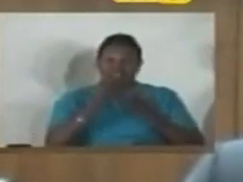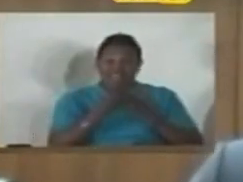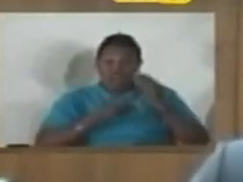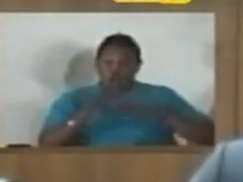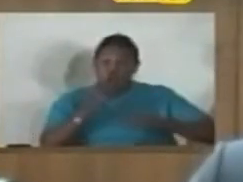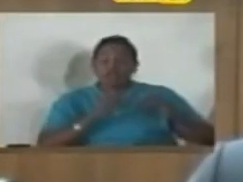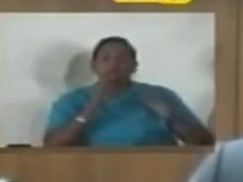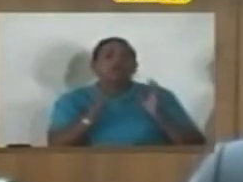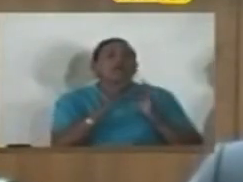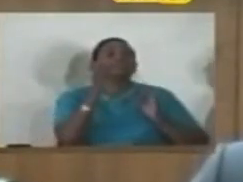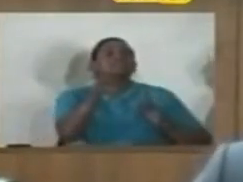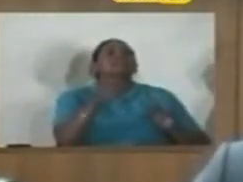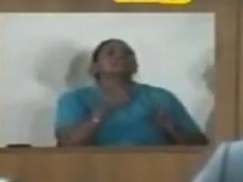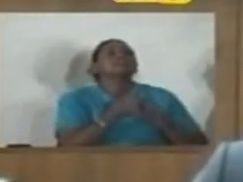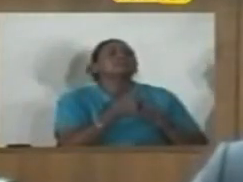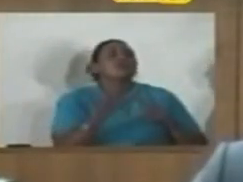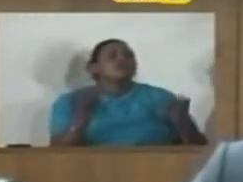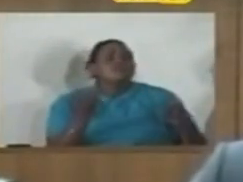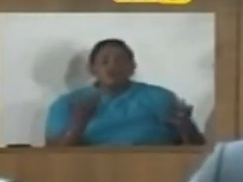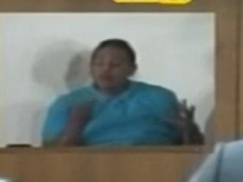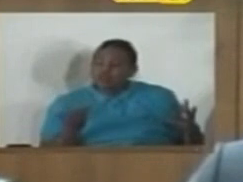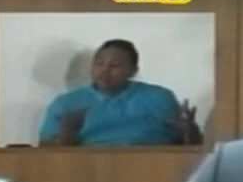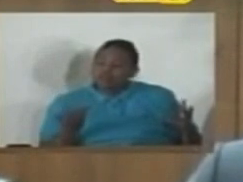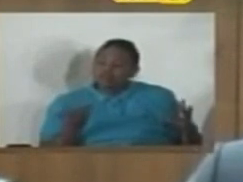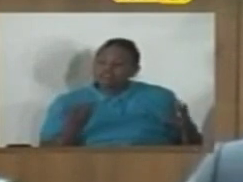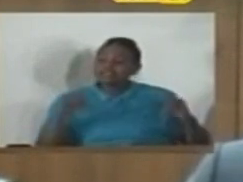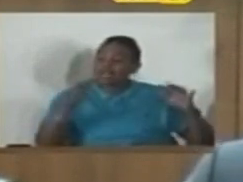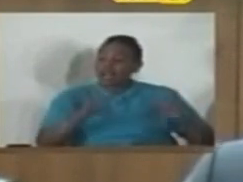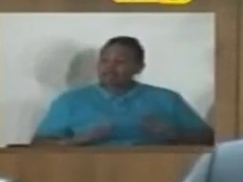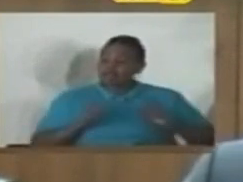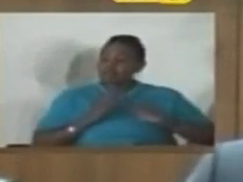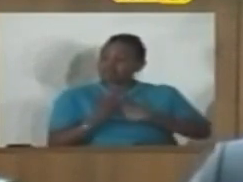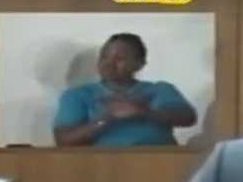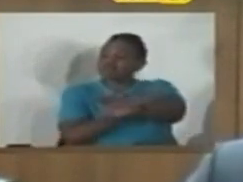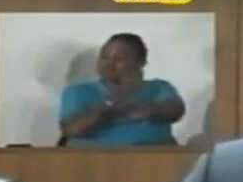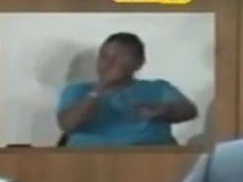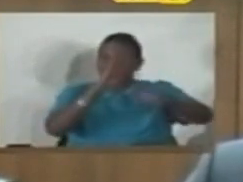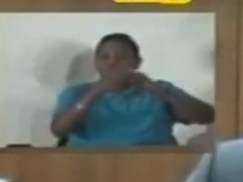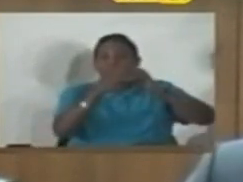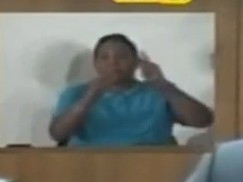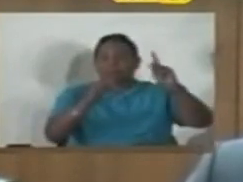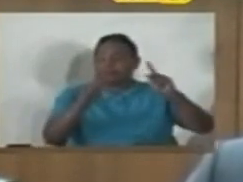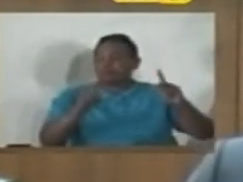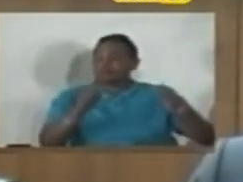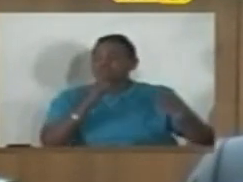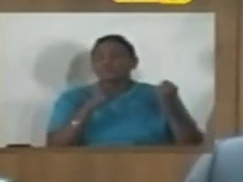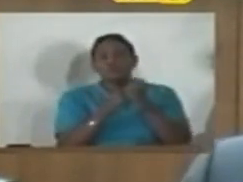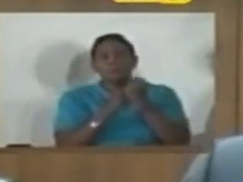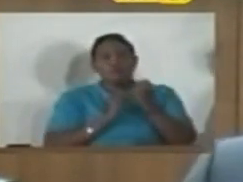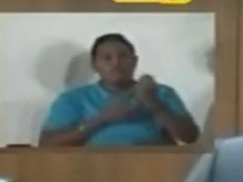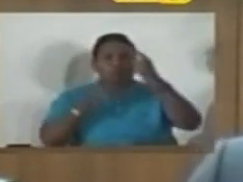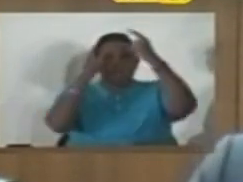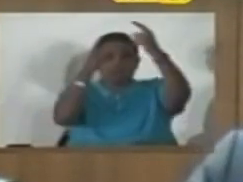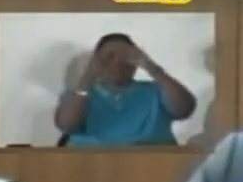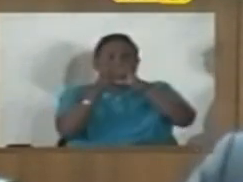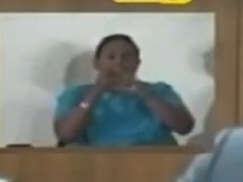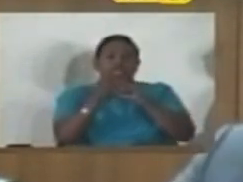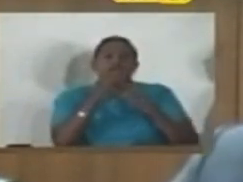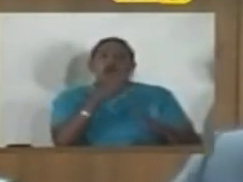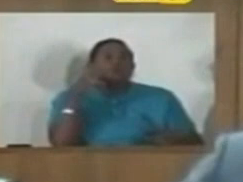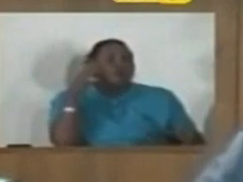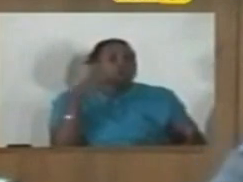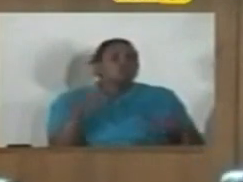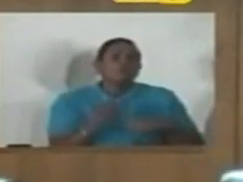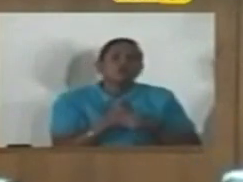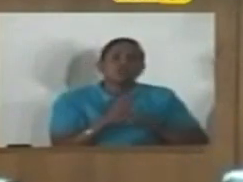extension, to raise the standards of living for Jamaicans. In support of our mandate and to foster a culture of